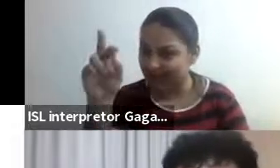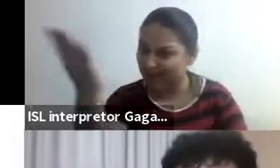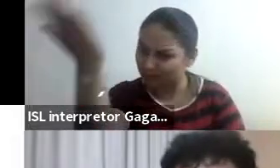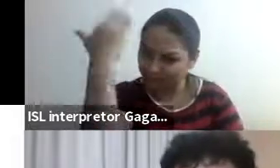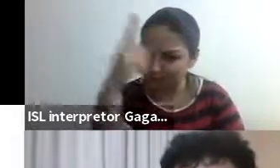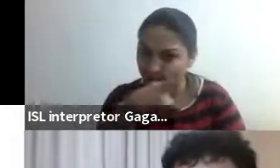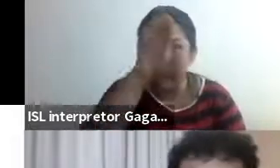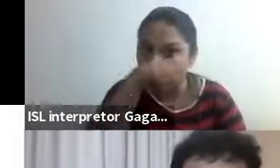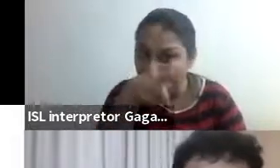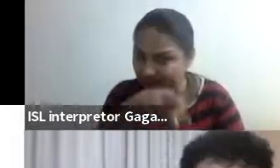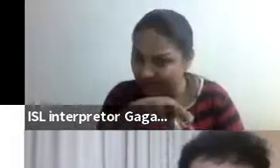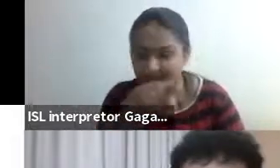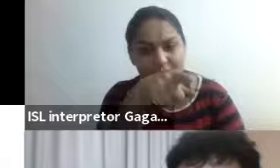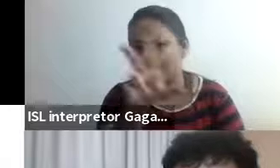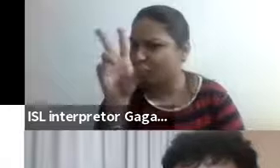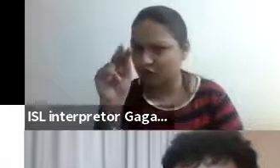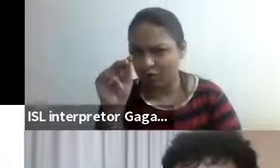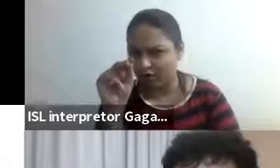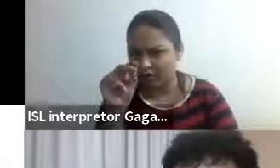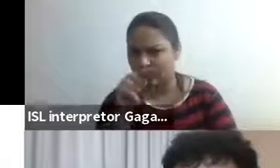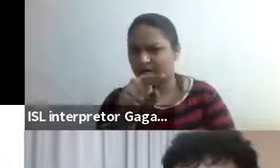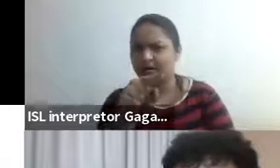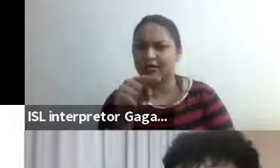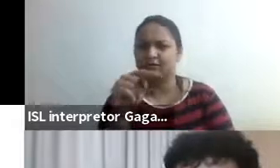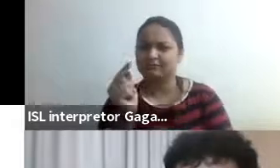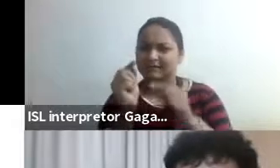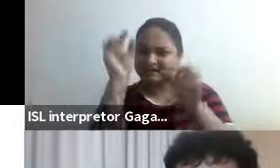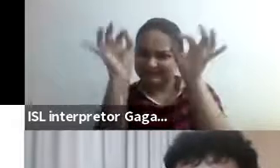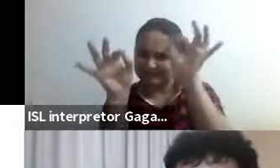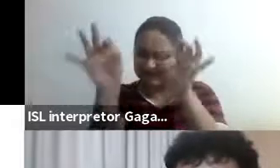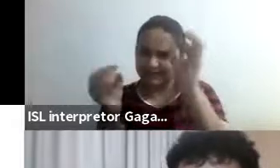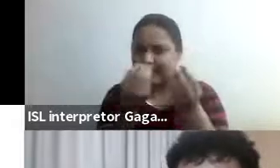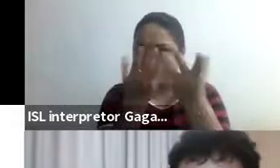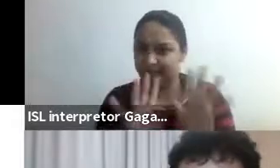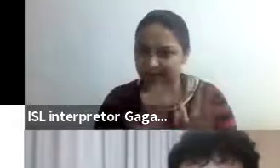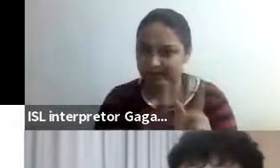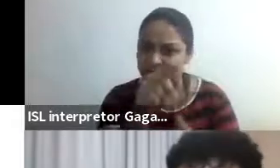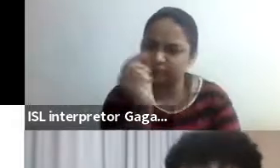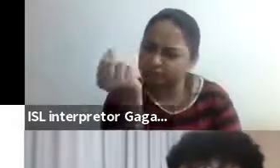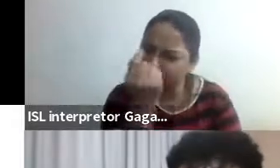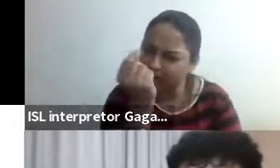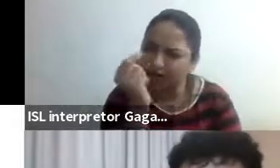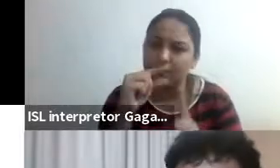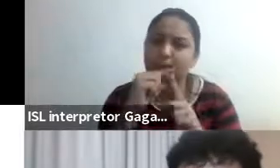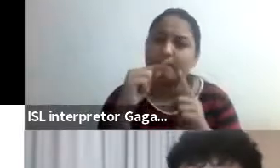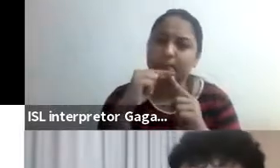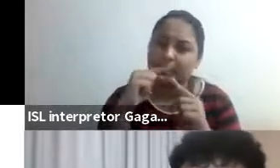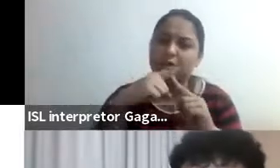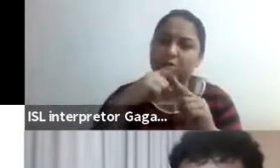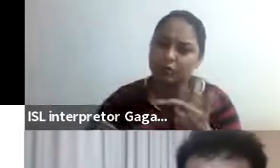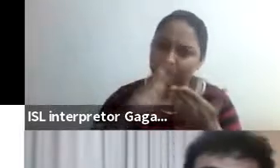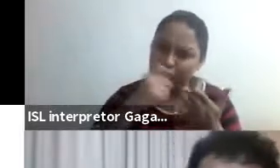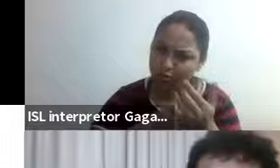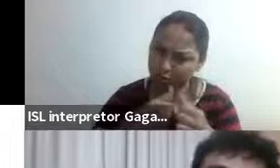an elephant, which is not at all a motif that she painted in the Pithora style before coming to